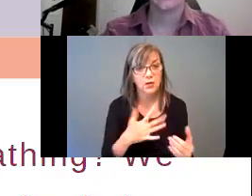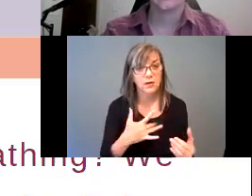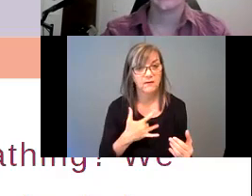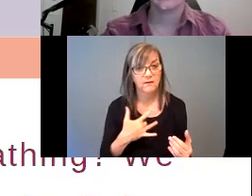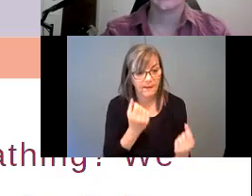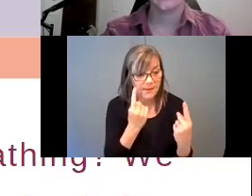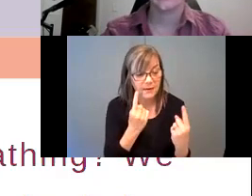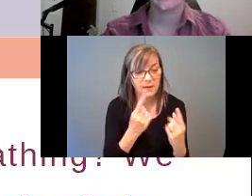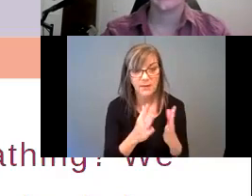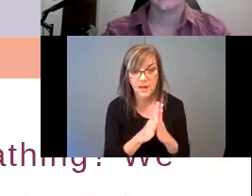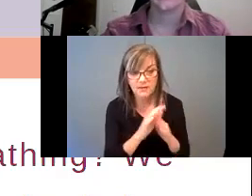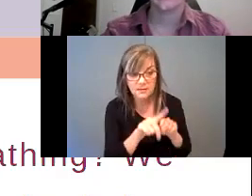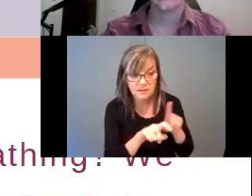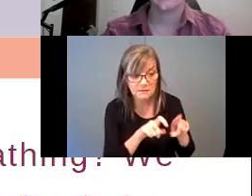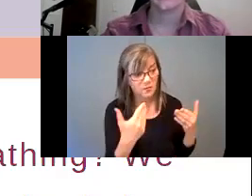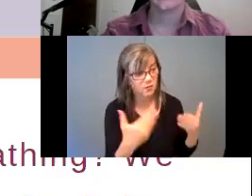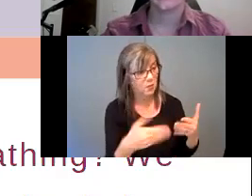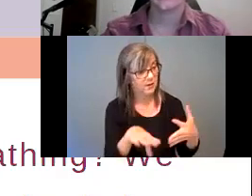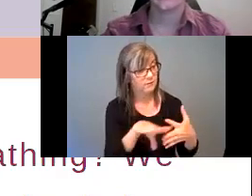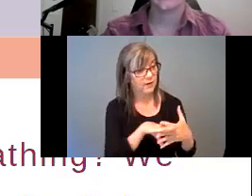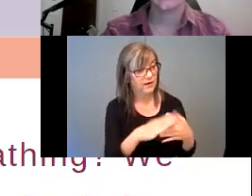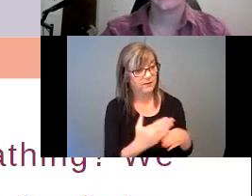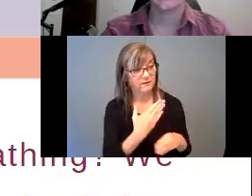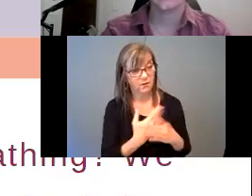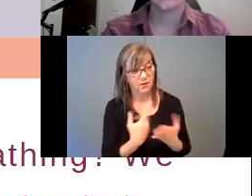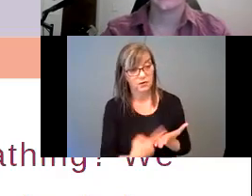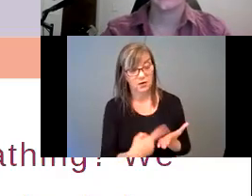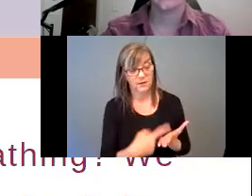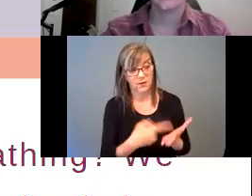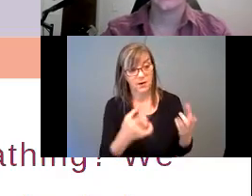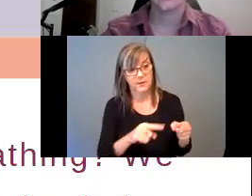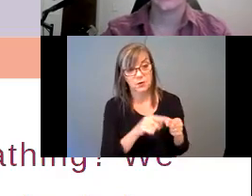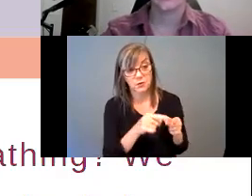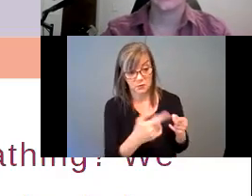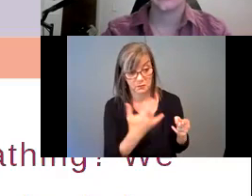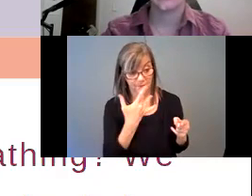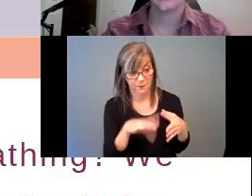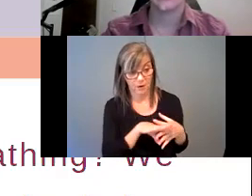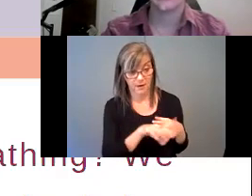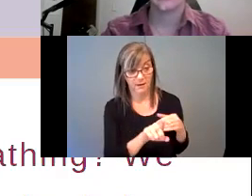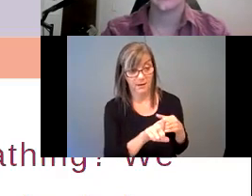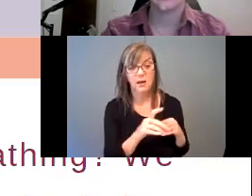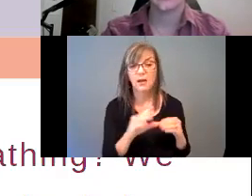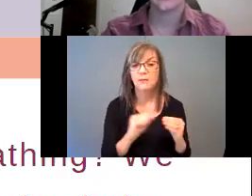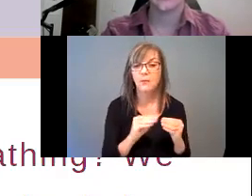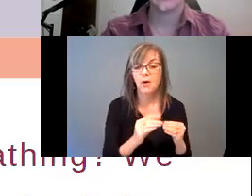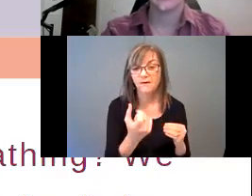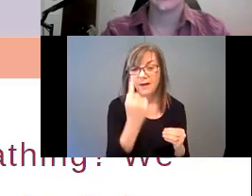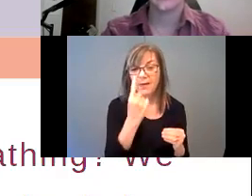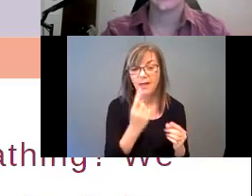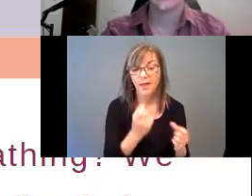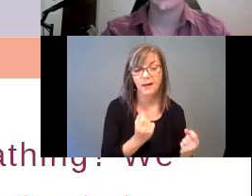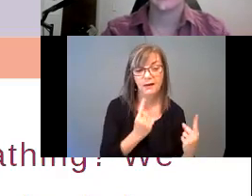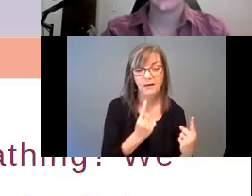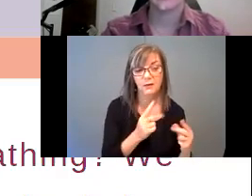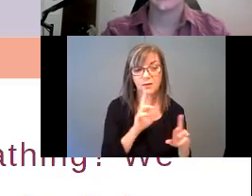questions like, would you like to take a break before we talk about what happened? So that is more of an empathetic response instead of saying, we